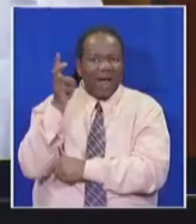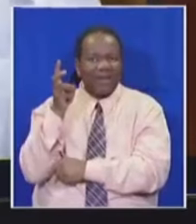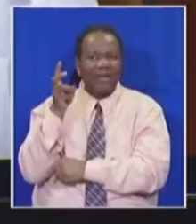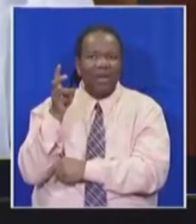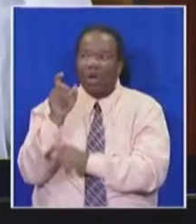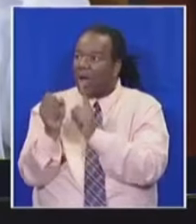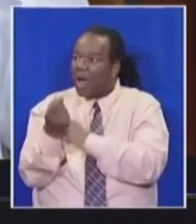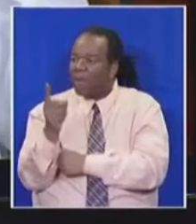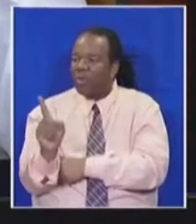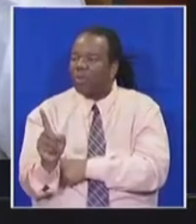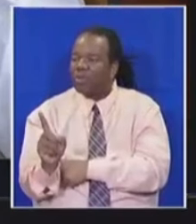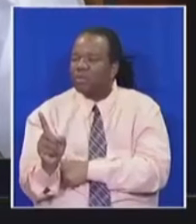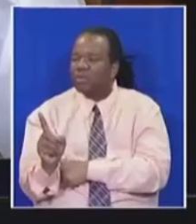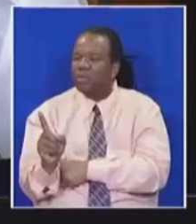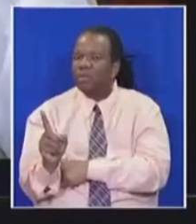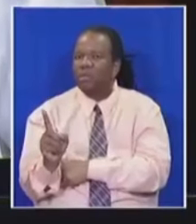And what happened?